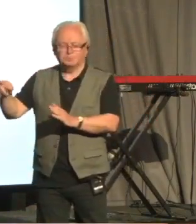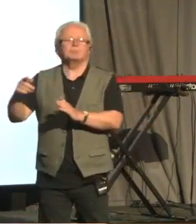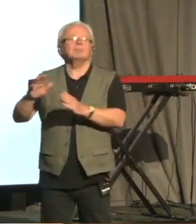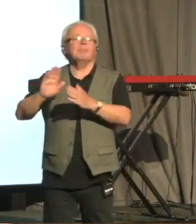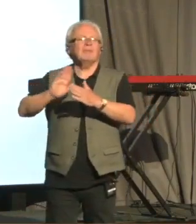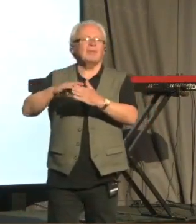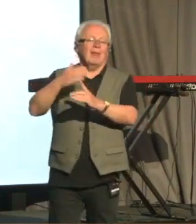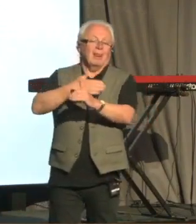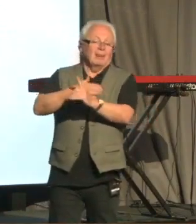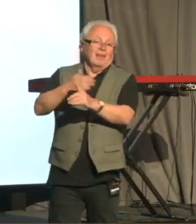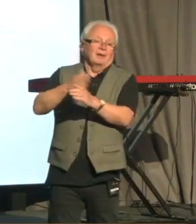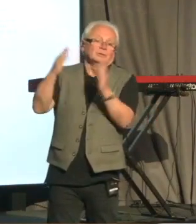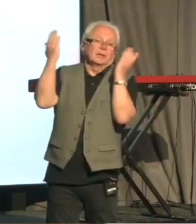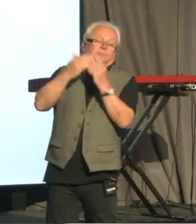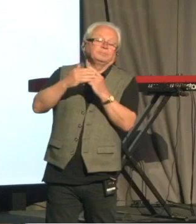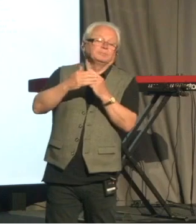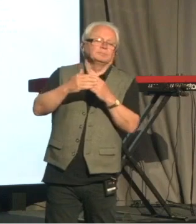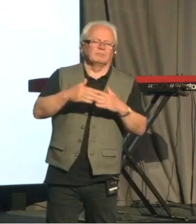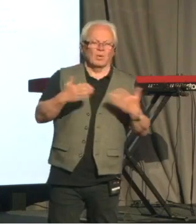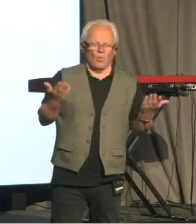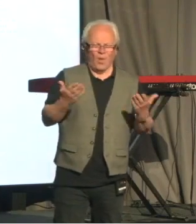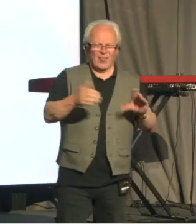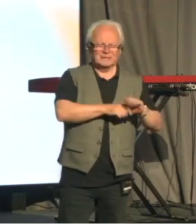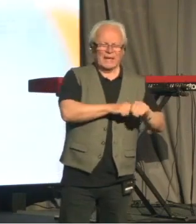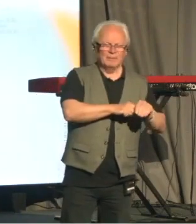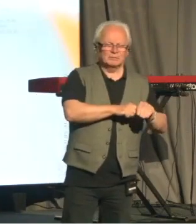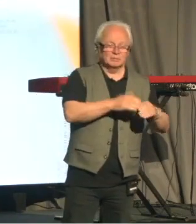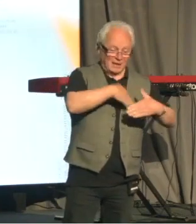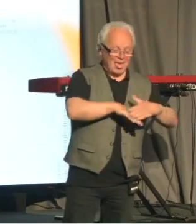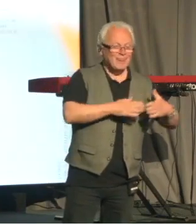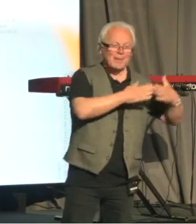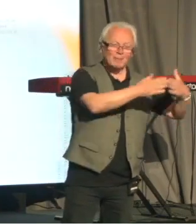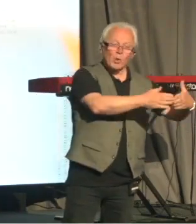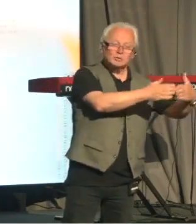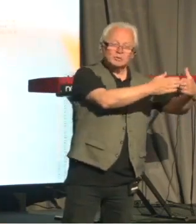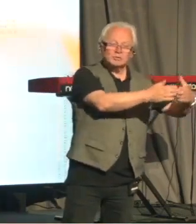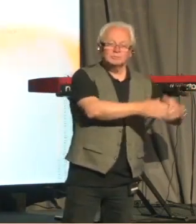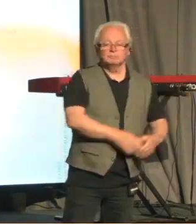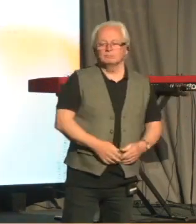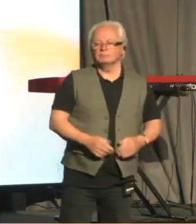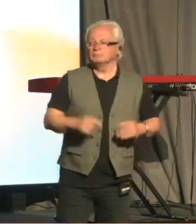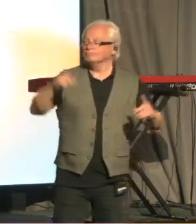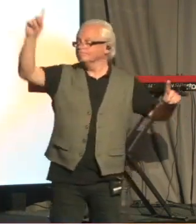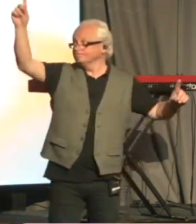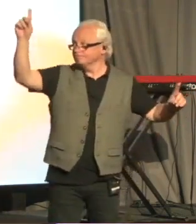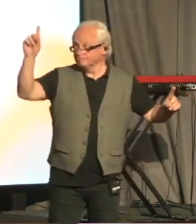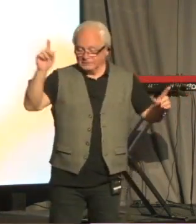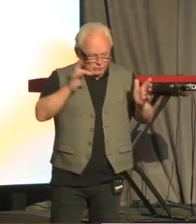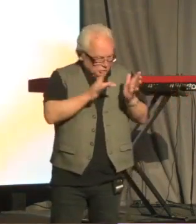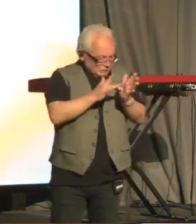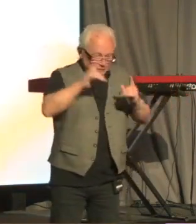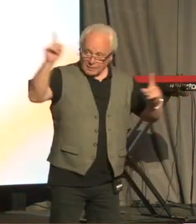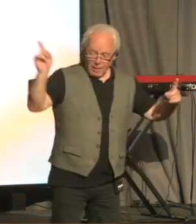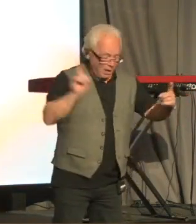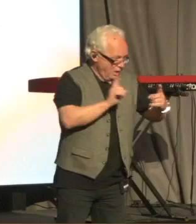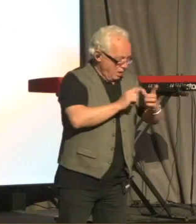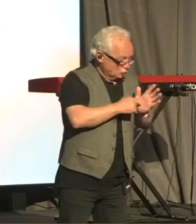the disciples are out in a boat and Jesus appears to them on the water. He walks on the water.